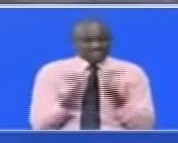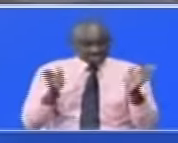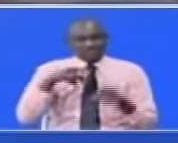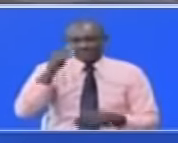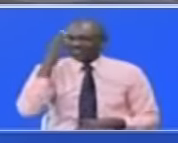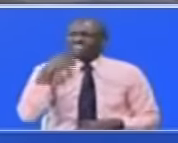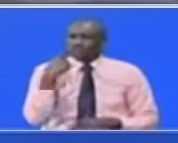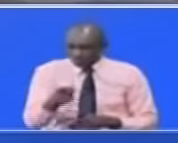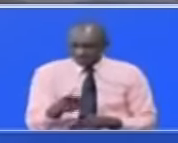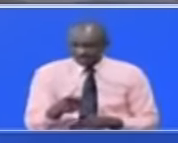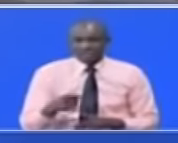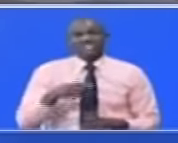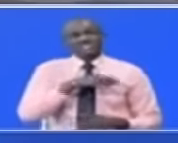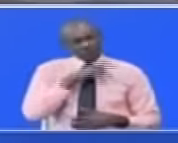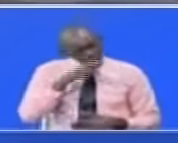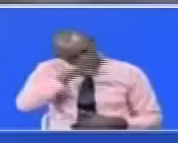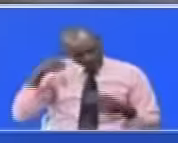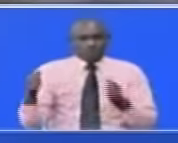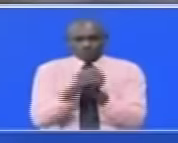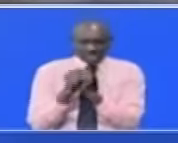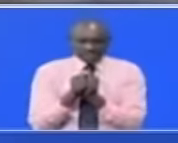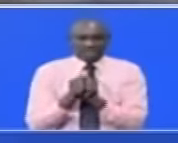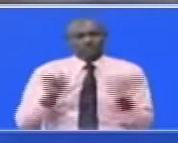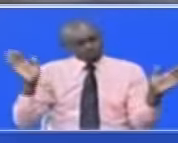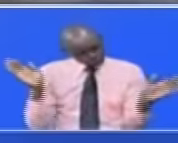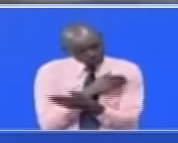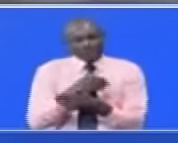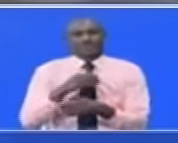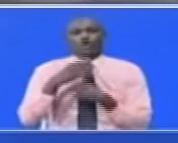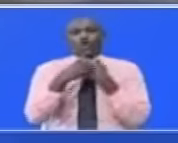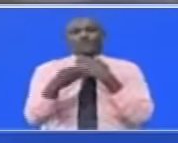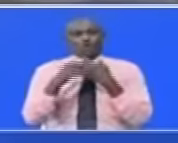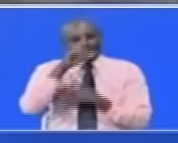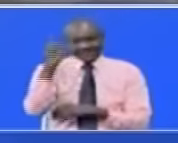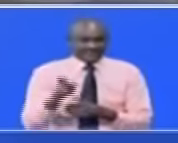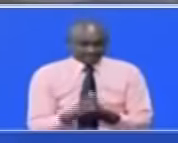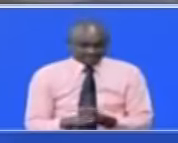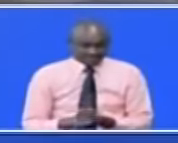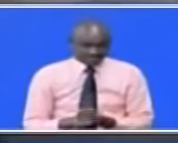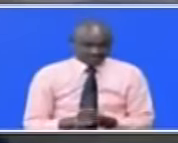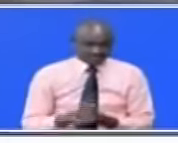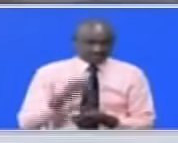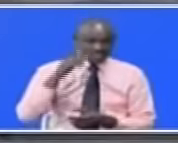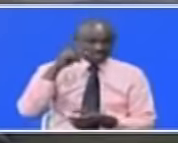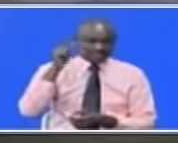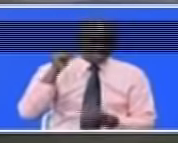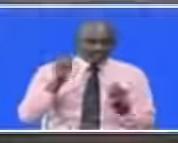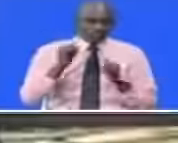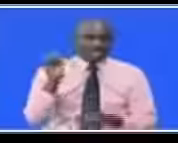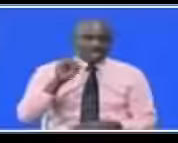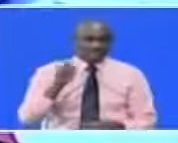now wants to join the spirited fight against examination cheating. Muremi Mwangi, KTN News,